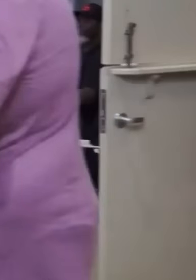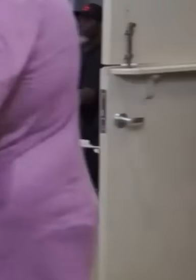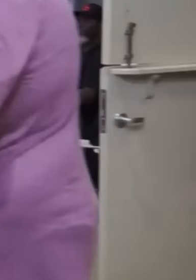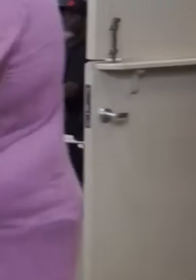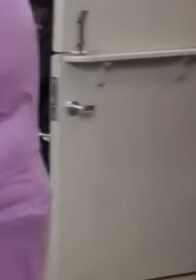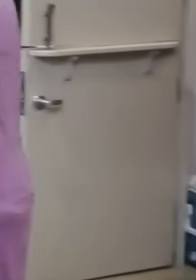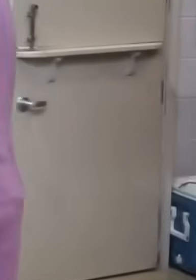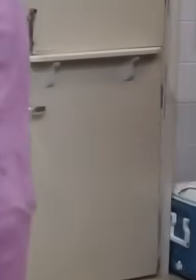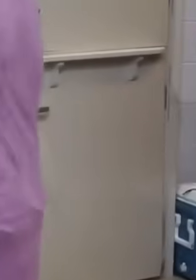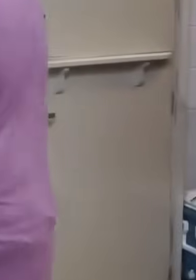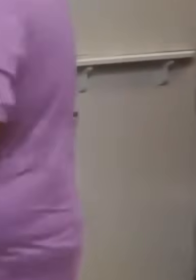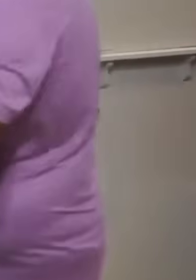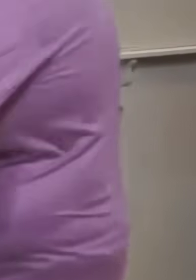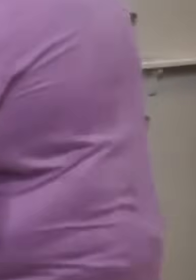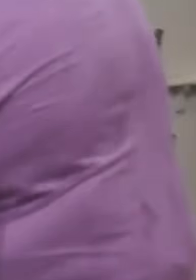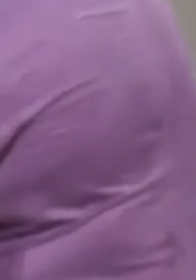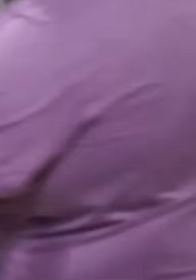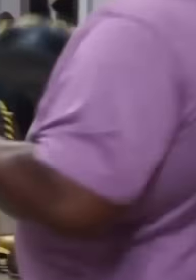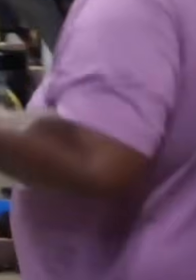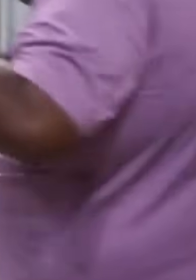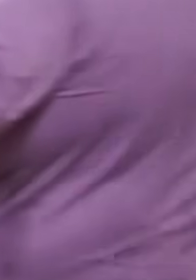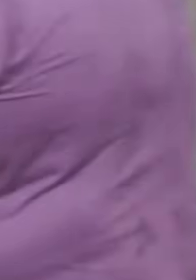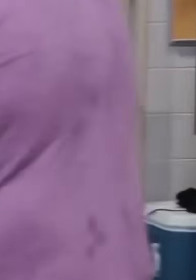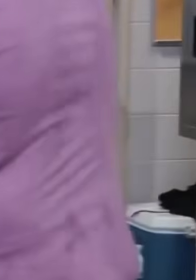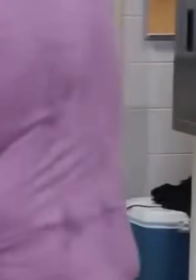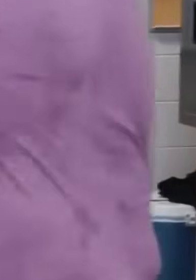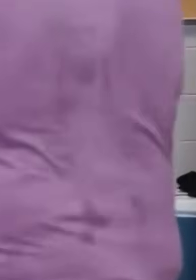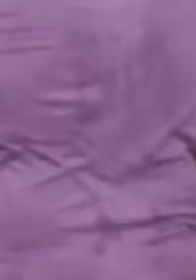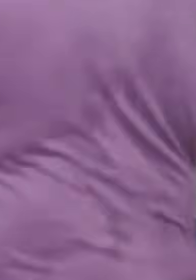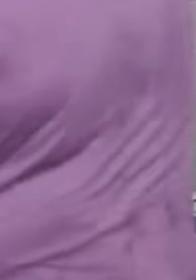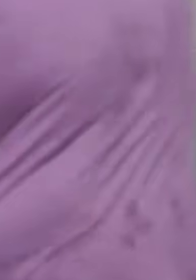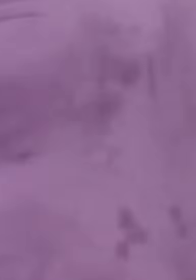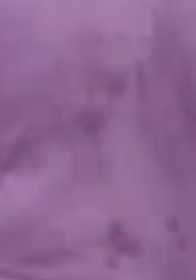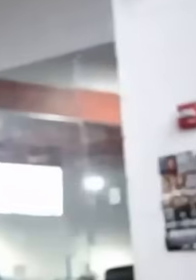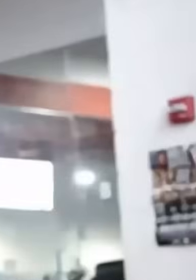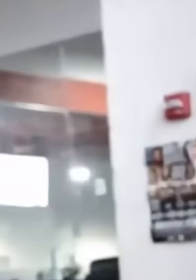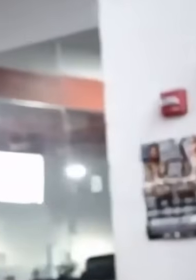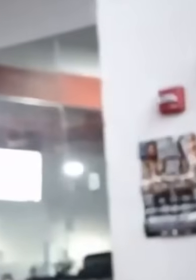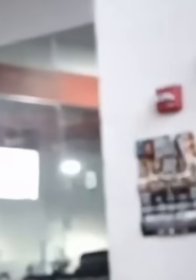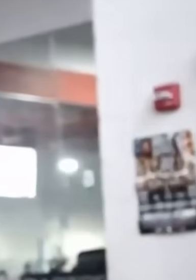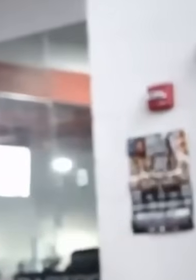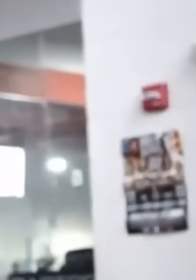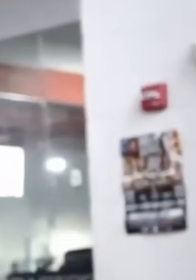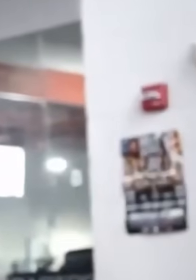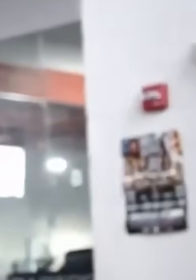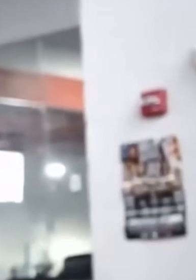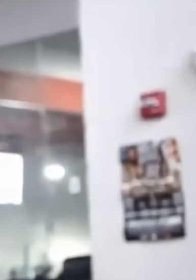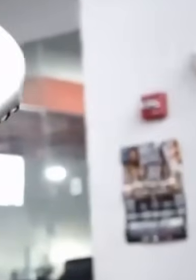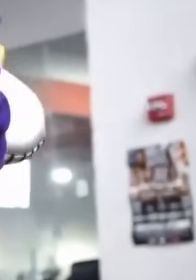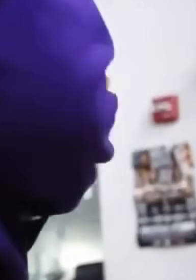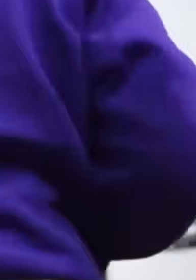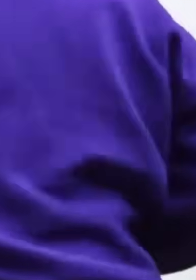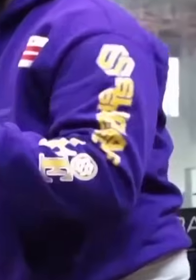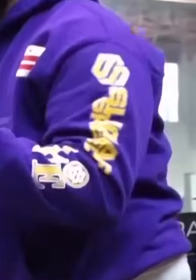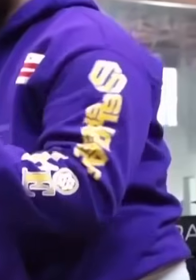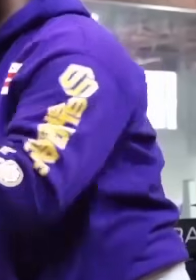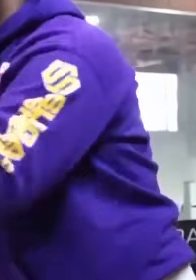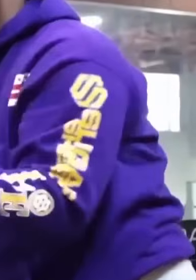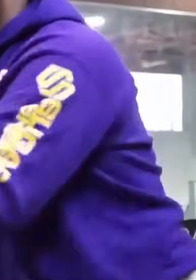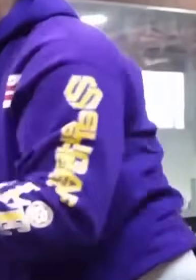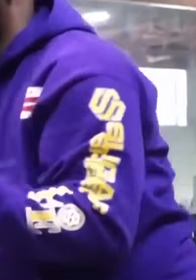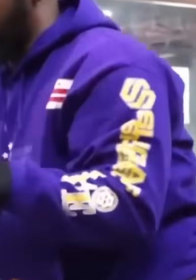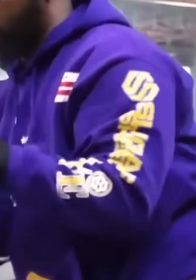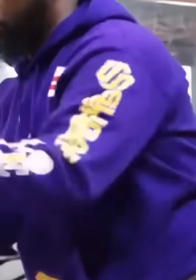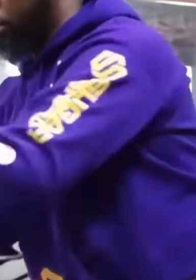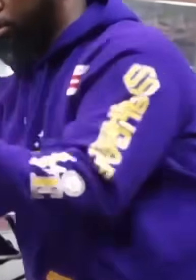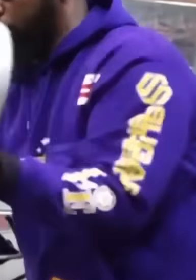Jigat Promotions out of the USA is aiming to stage the 10-bout card on October 25th here in Barbados. The feature